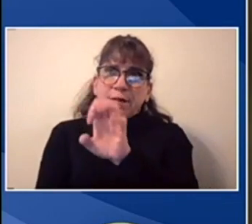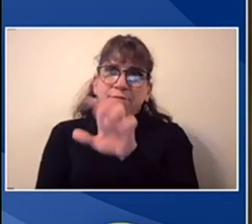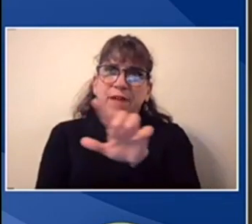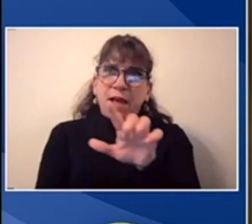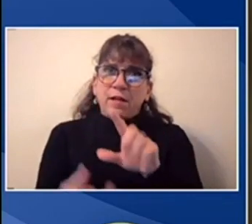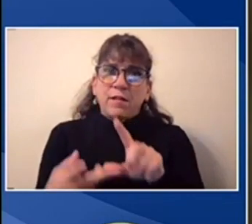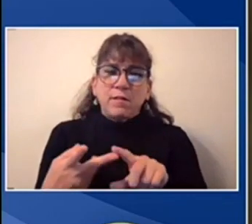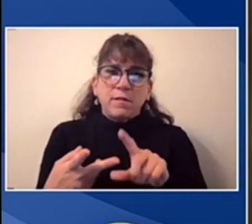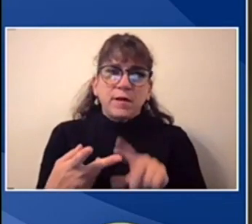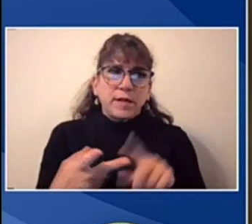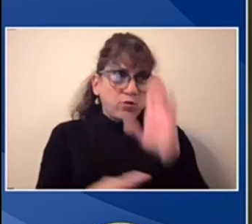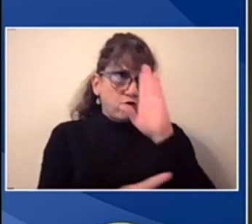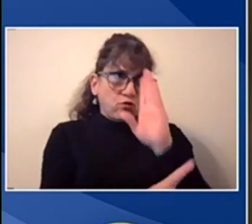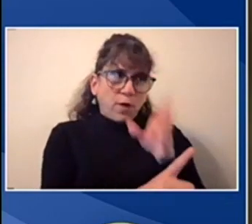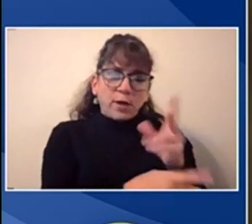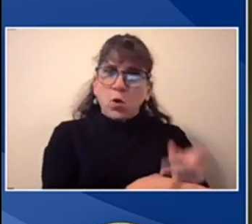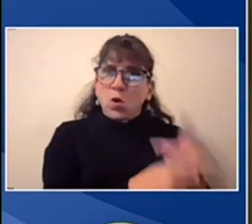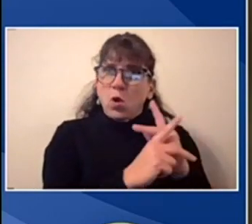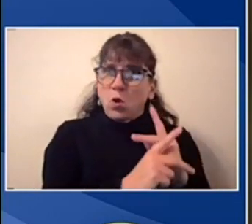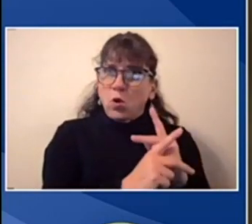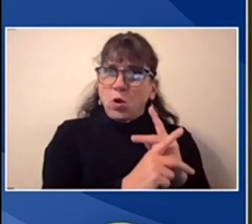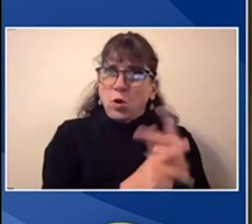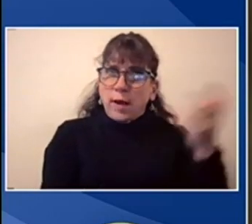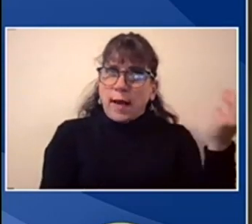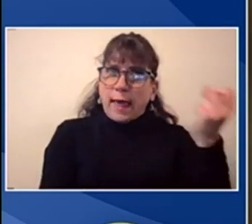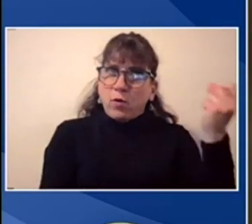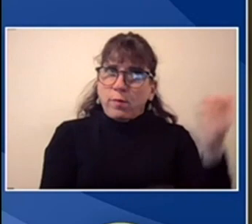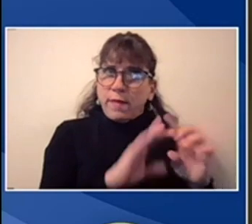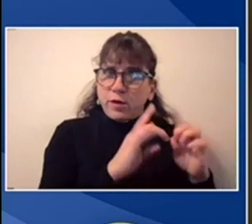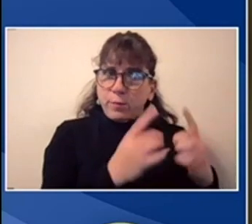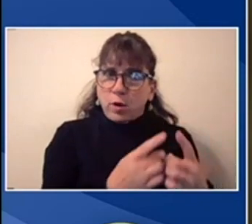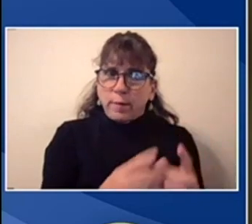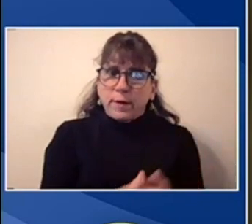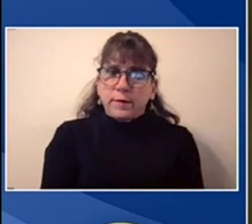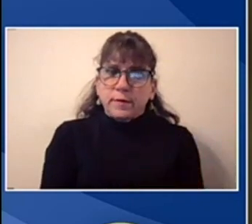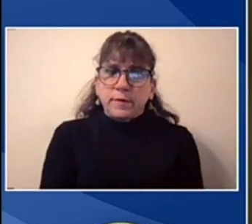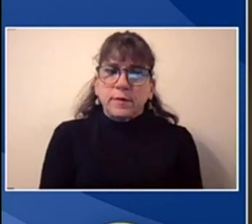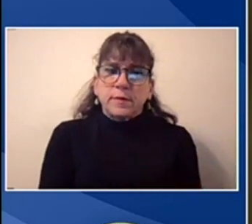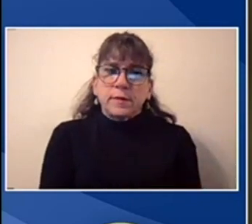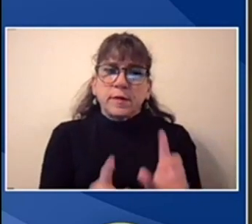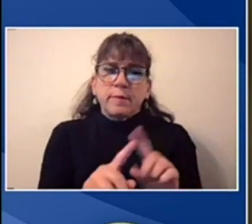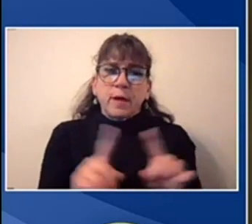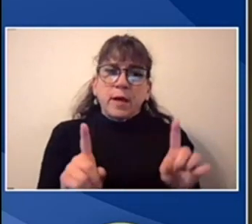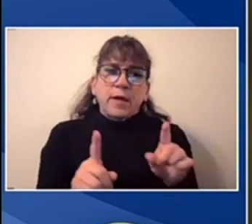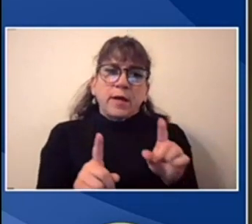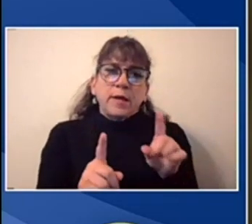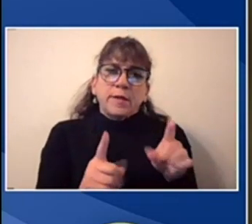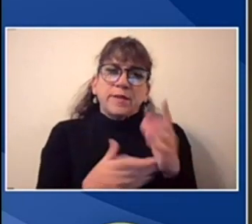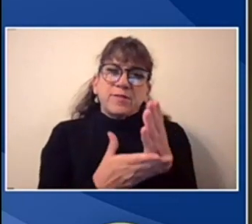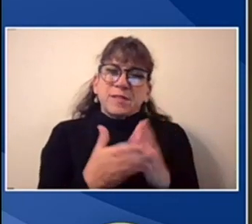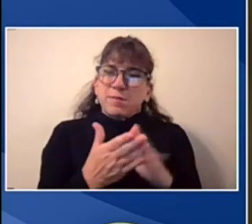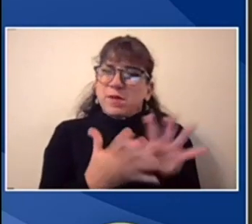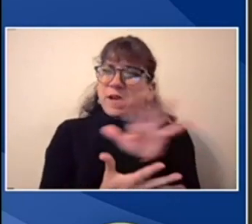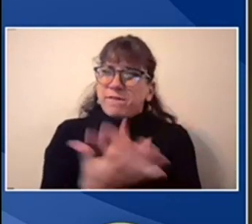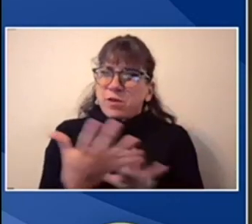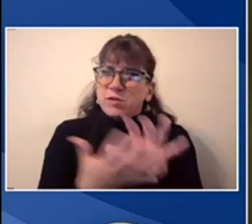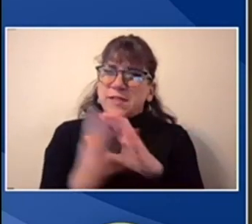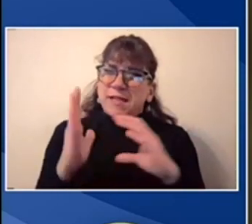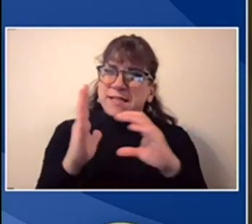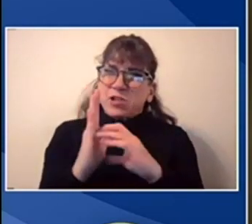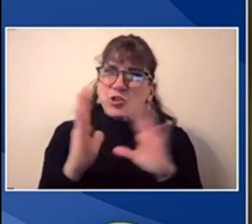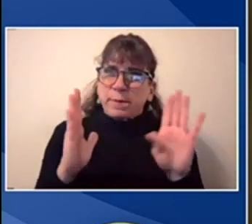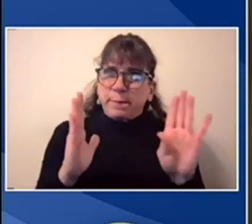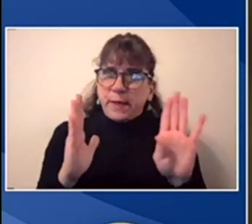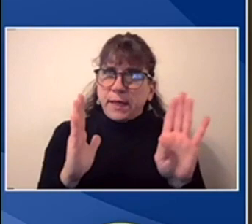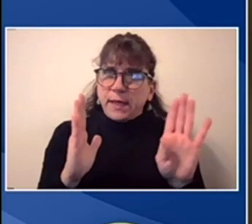and direct loans or those loans that are held by the department. But again, I think there's some confusion about in section B here.